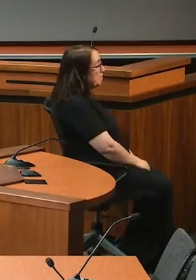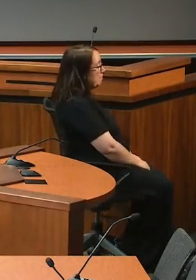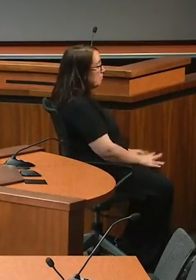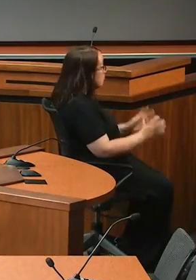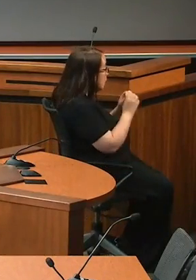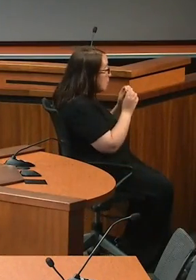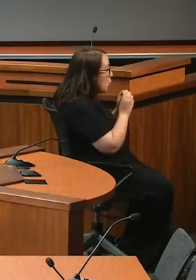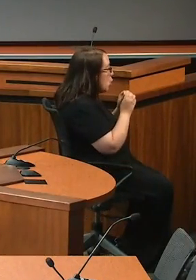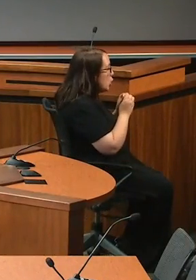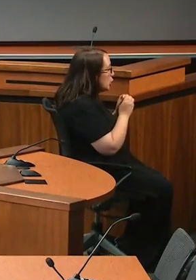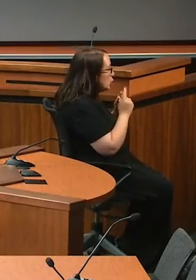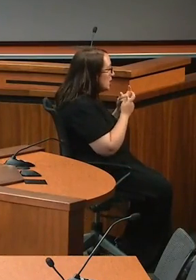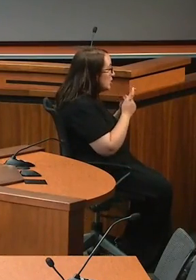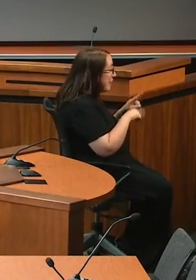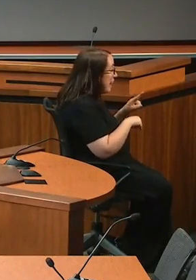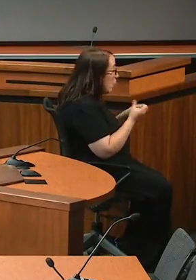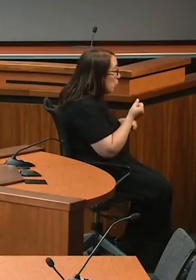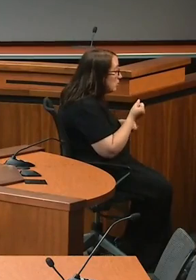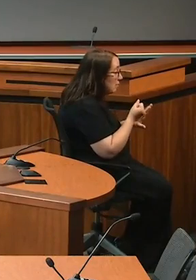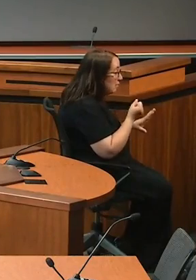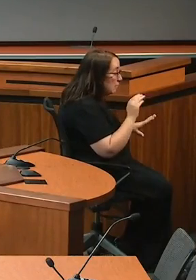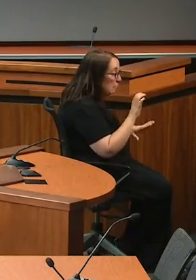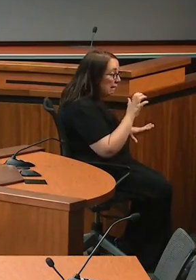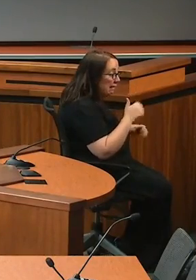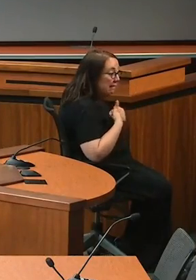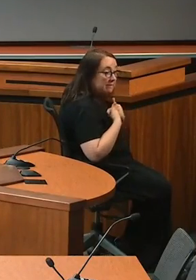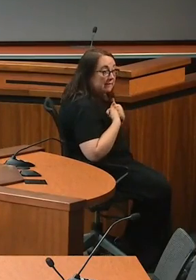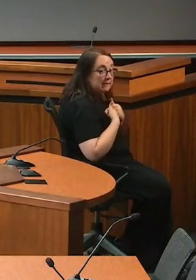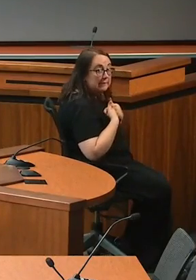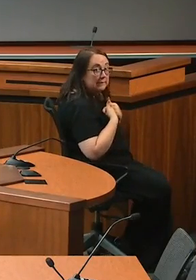Any other burning questions? Mike's still live over here.